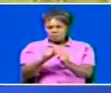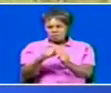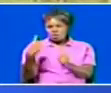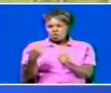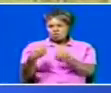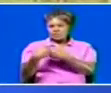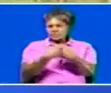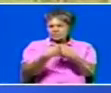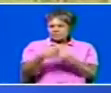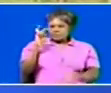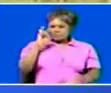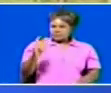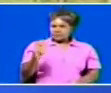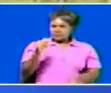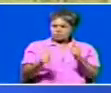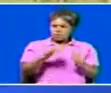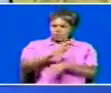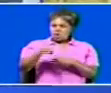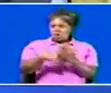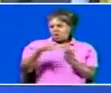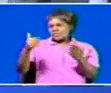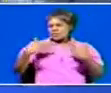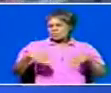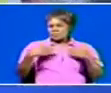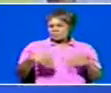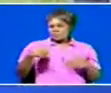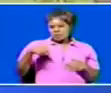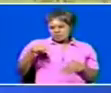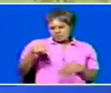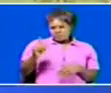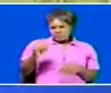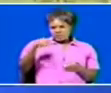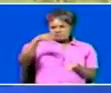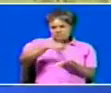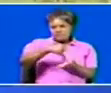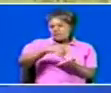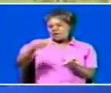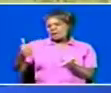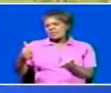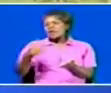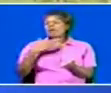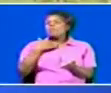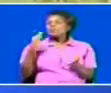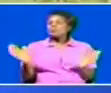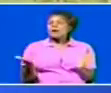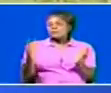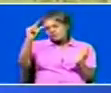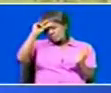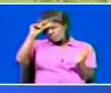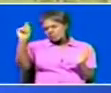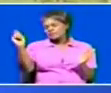challenge which we are seeing is all these other people, I'm sure, they are engaged elsewhere. And I want to urge the government of